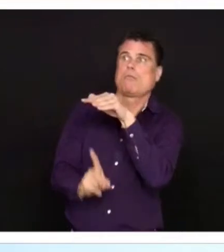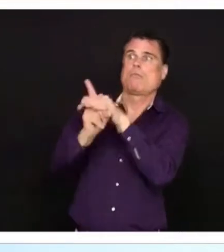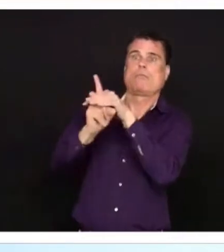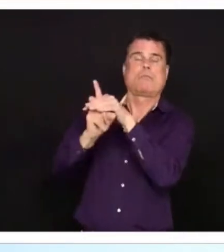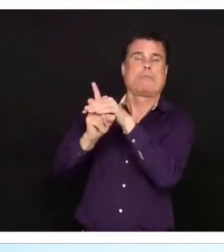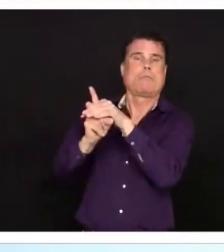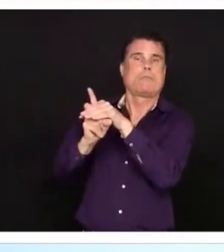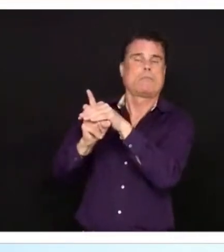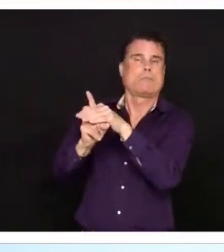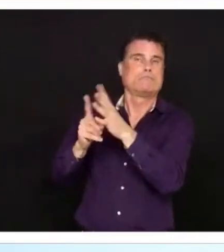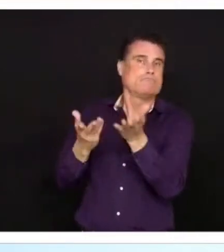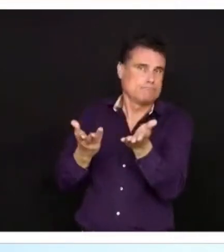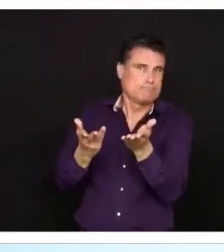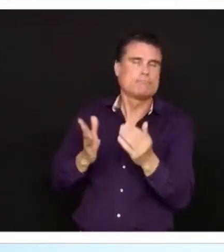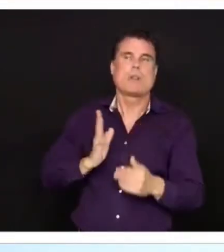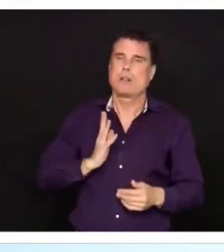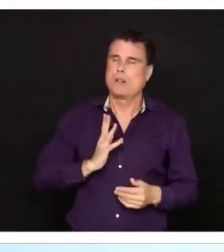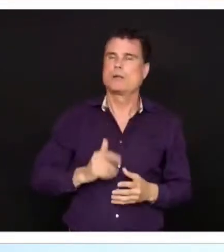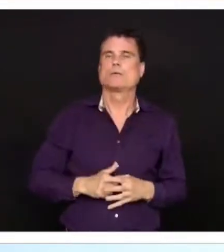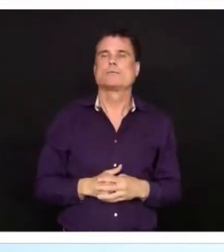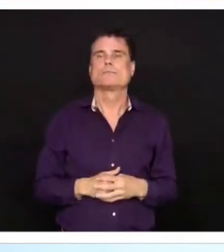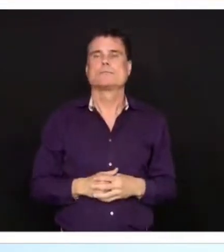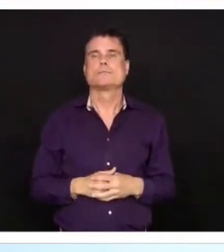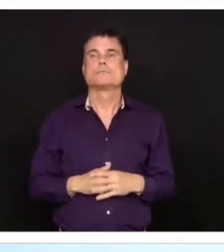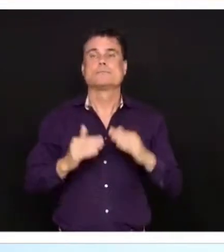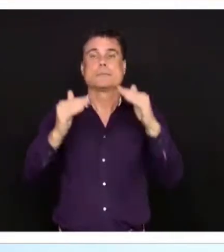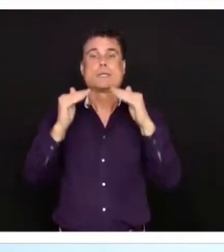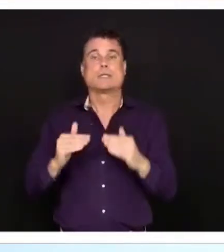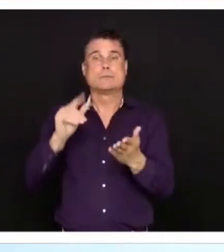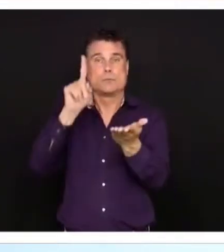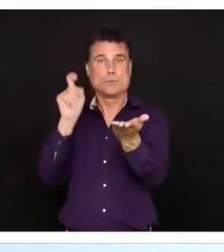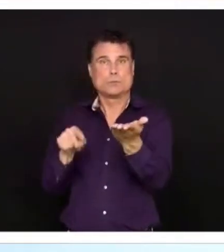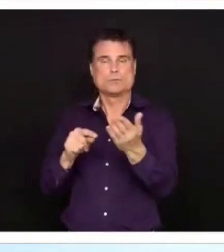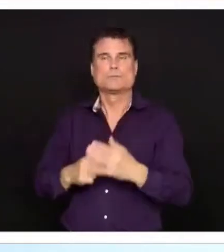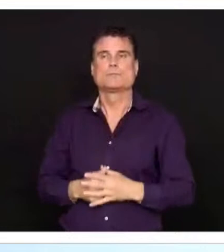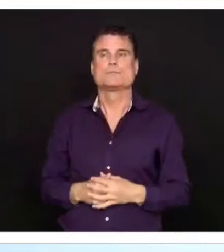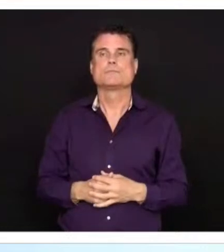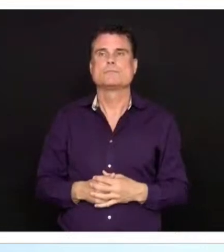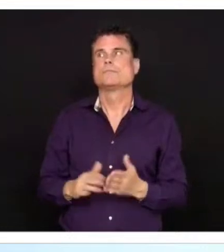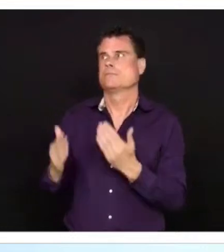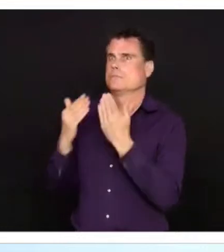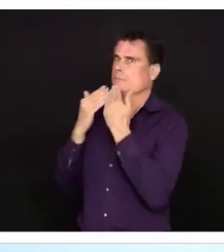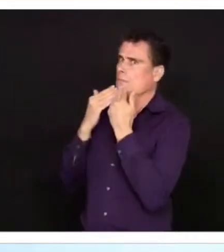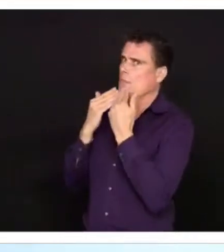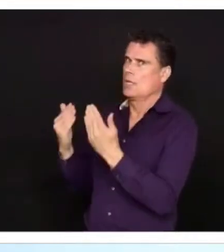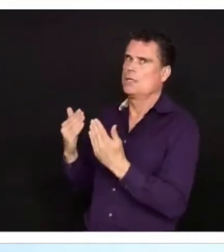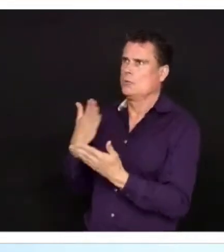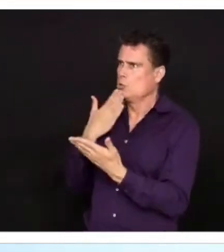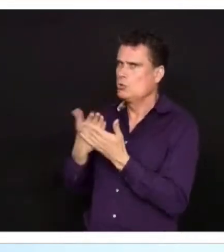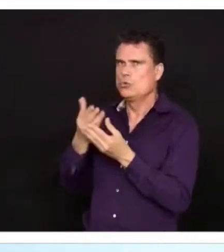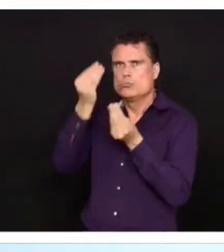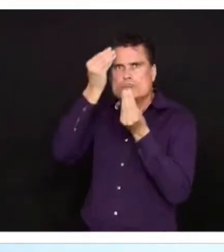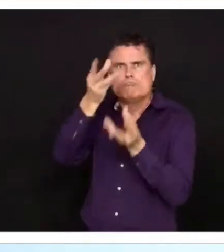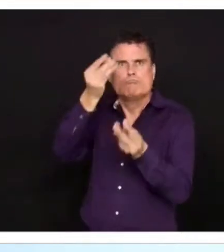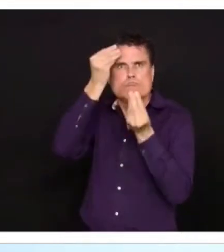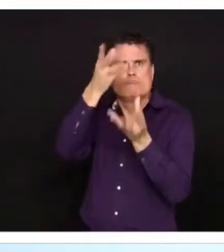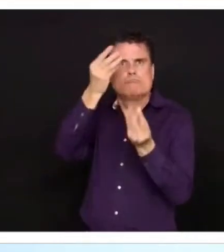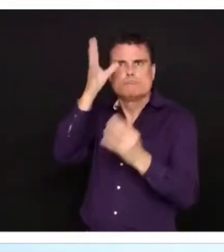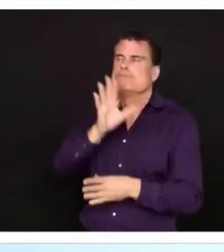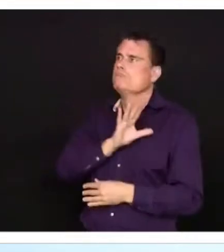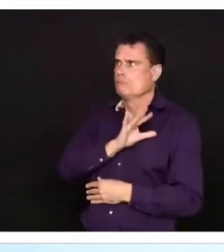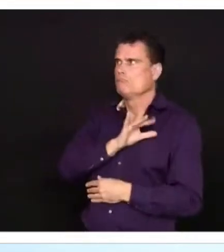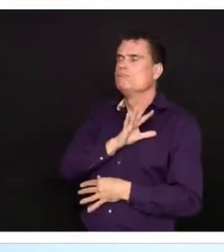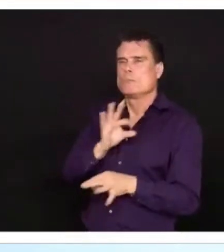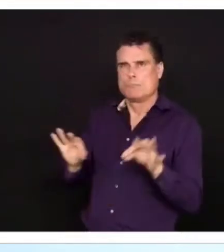Hi there. First of all, thank you very much for the briefing. It's incredibly valuable information. One thing, how concerned